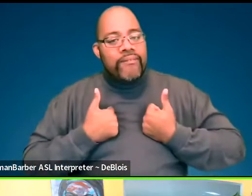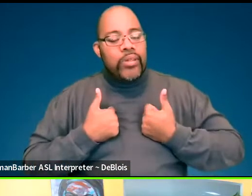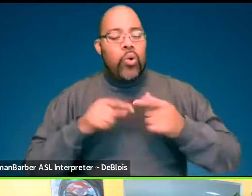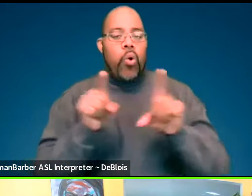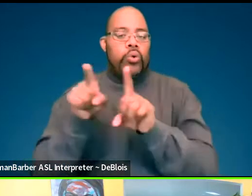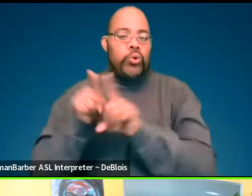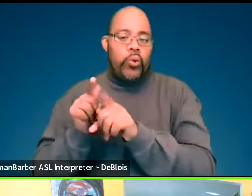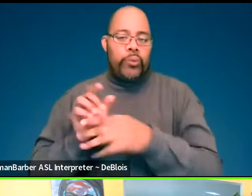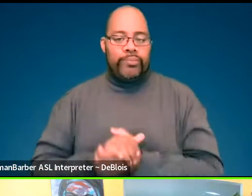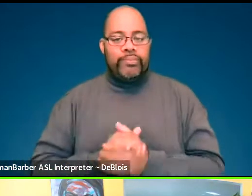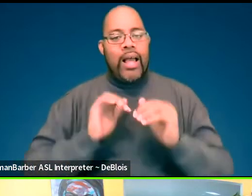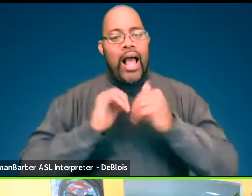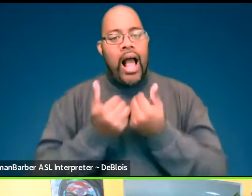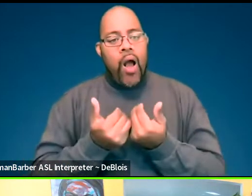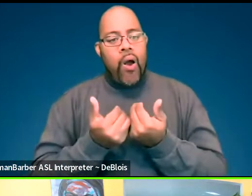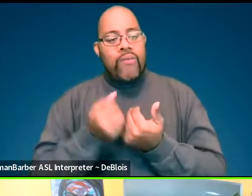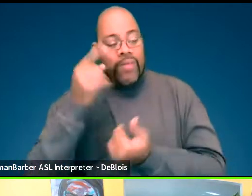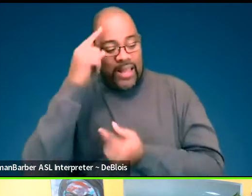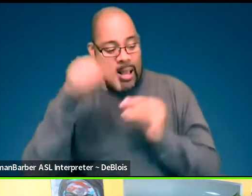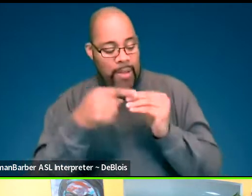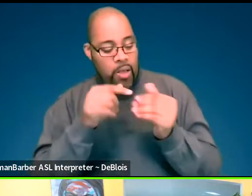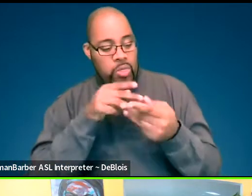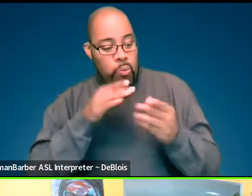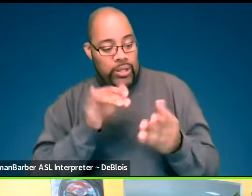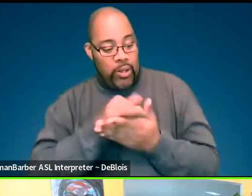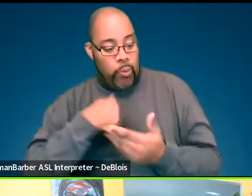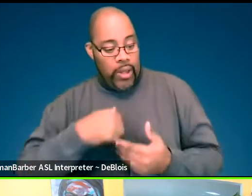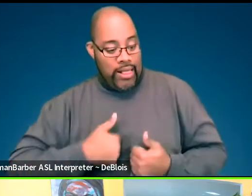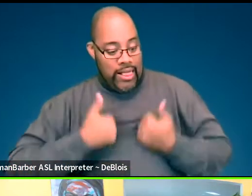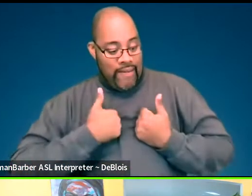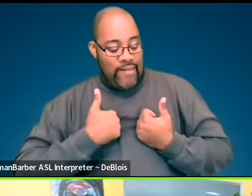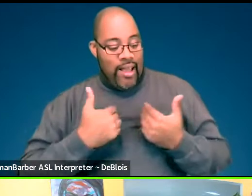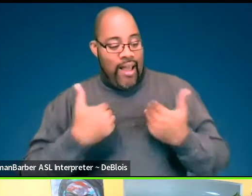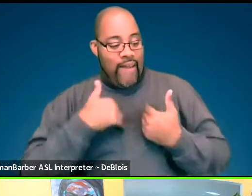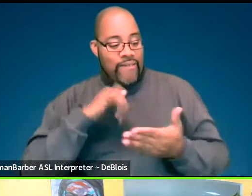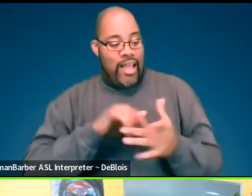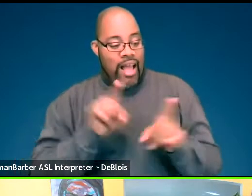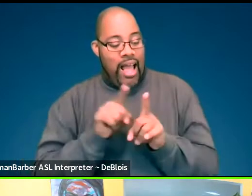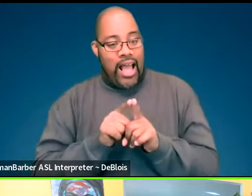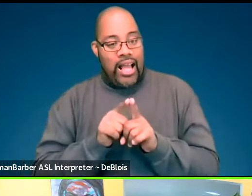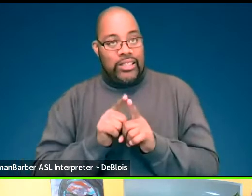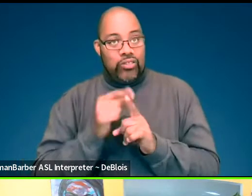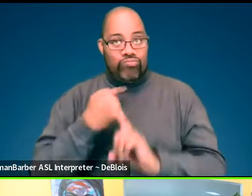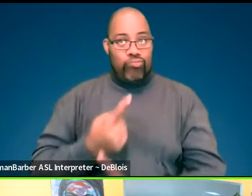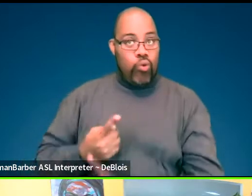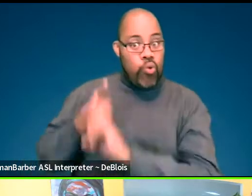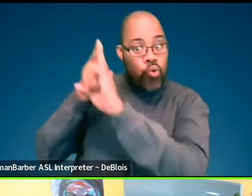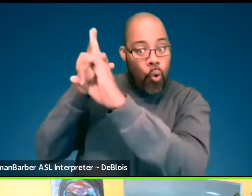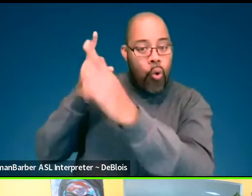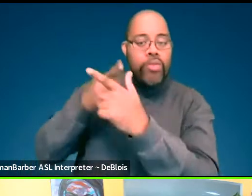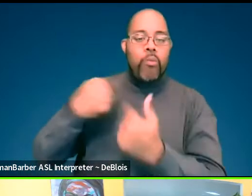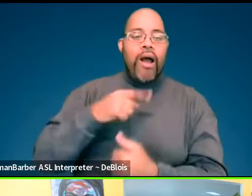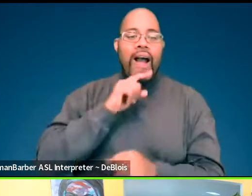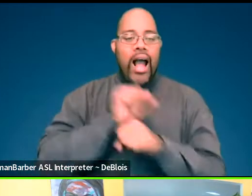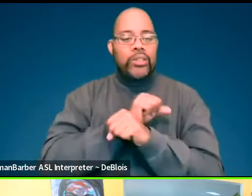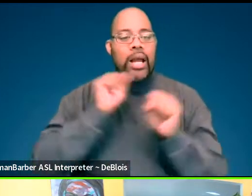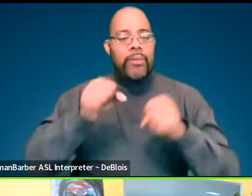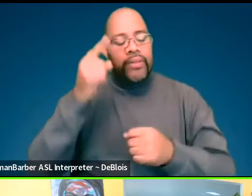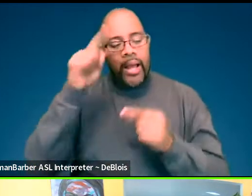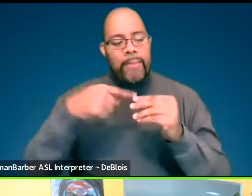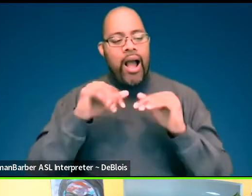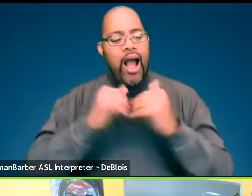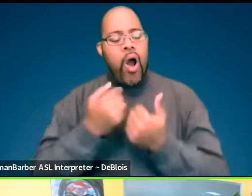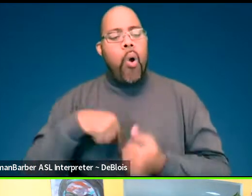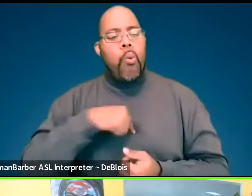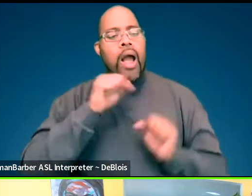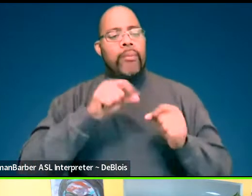well. And how, if we think about the ways in which we lived and have that as our North Star, then we're actually able to think about how we're